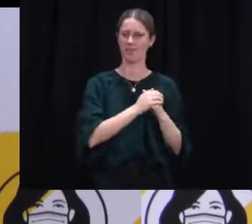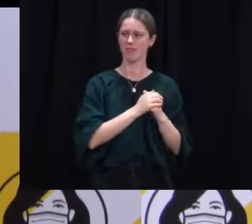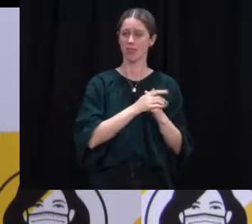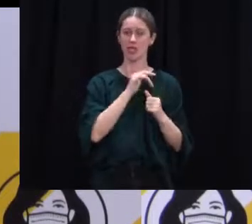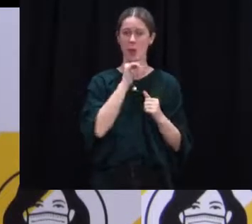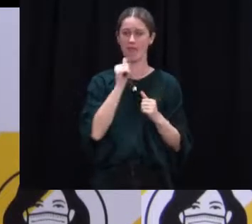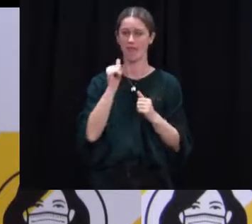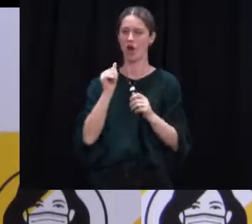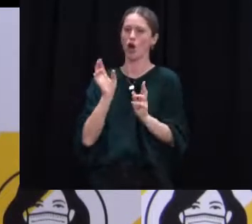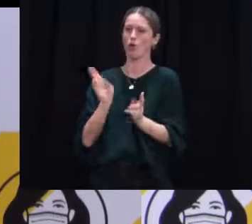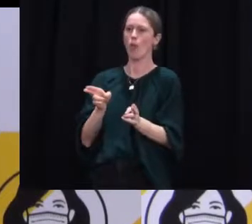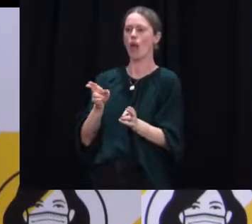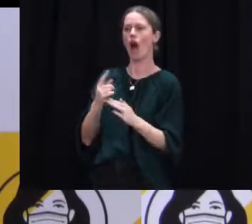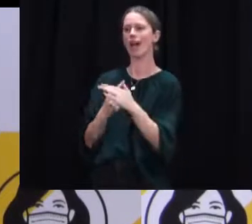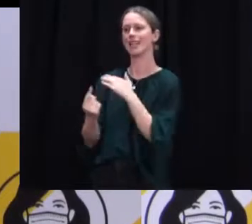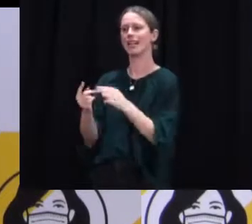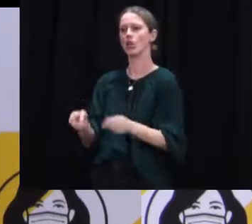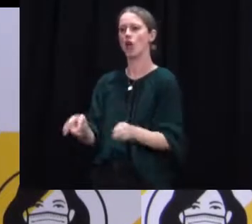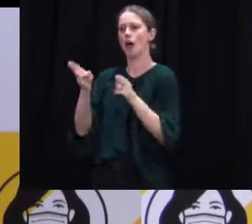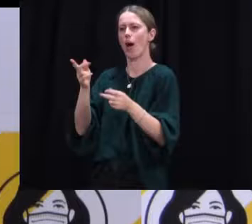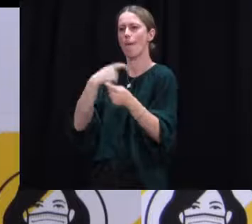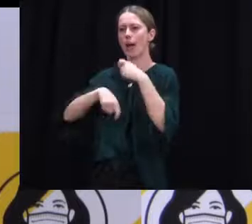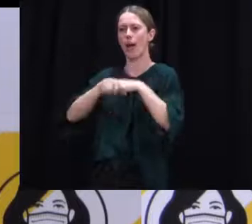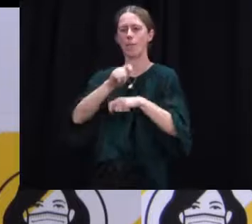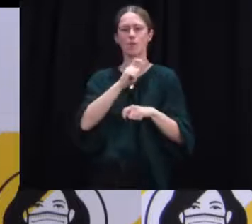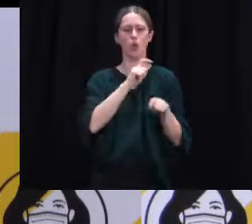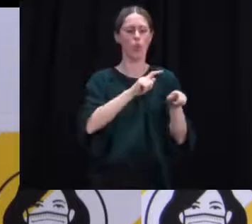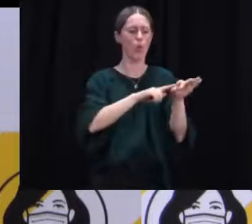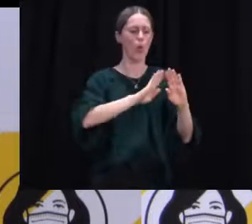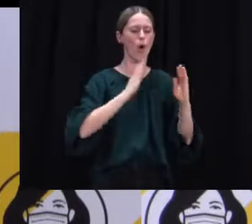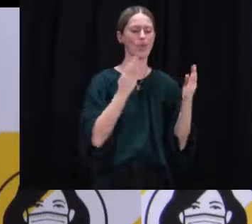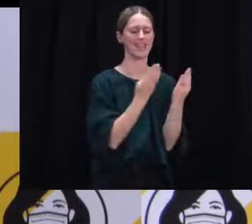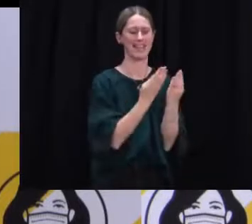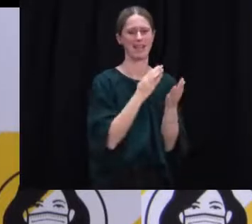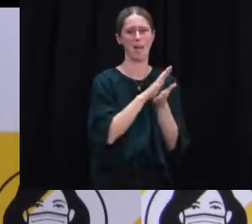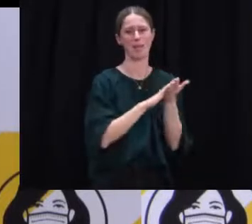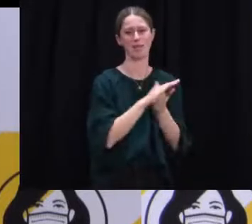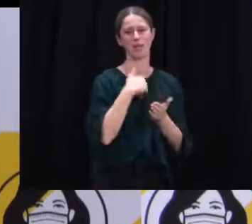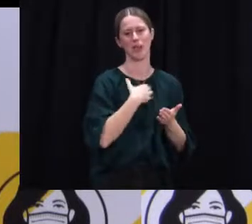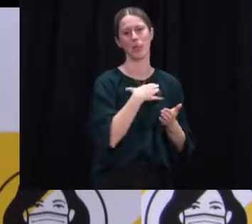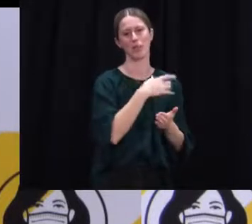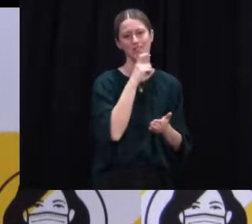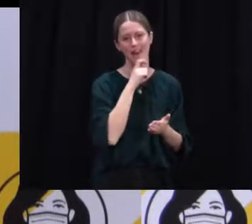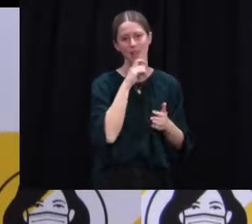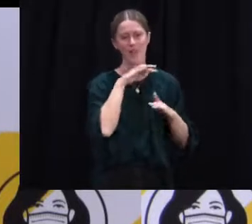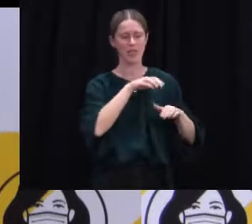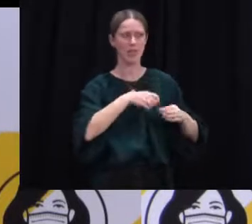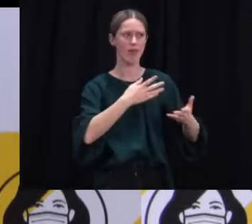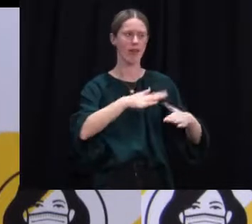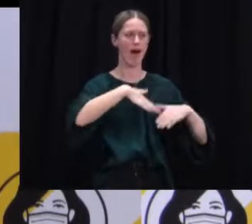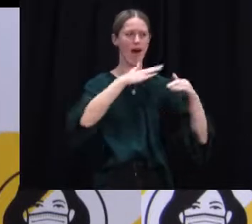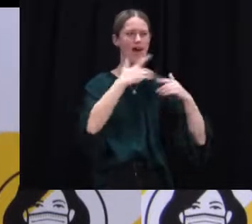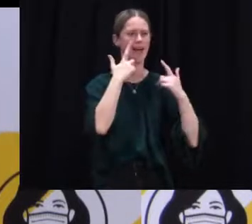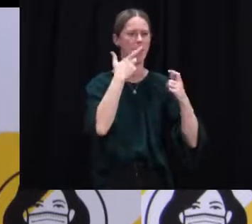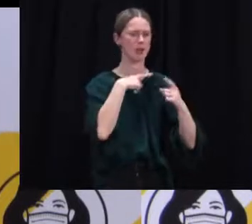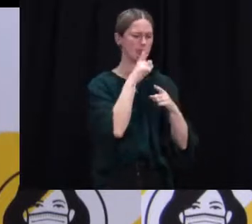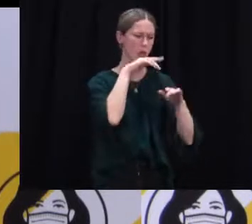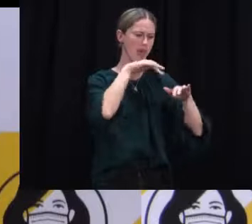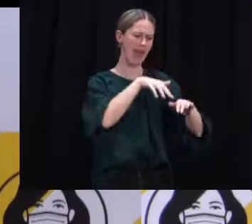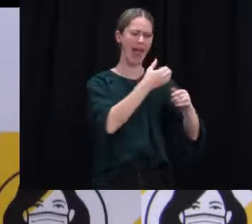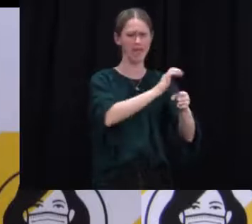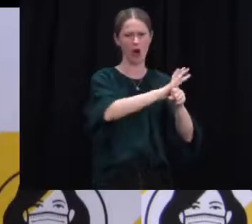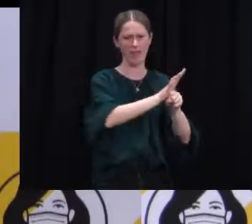part of our operation. So one of the key transitions that has to happen when we turn an isolation facility into a quarantine facility is to